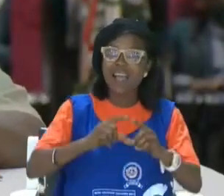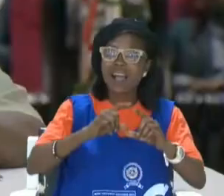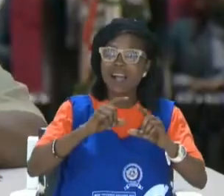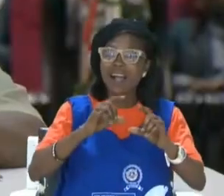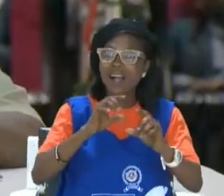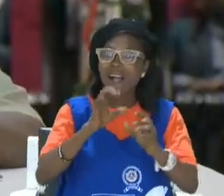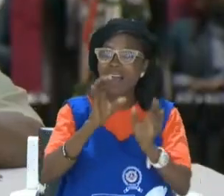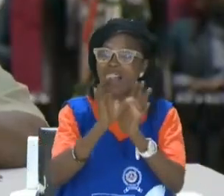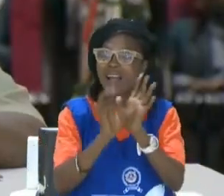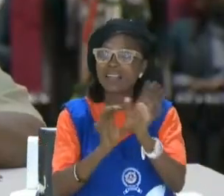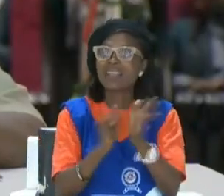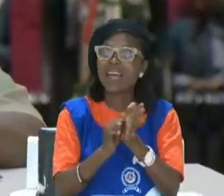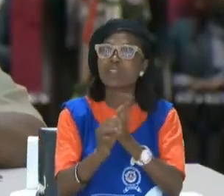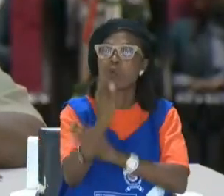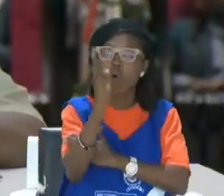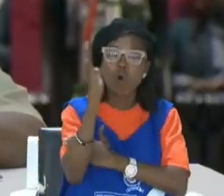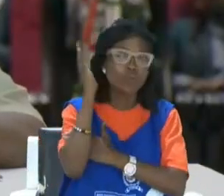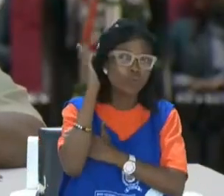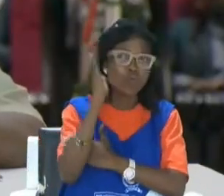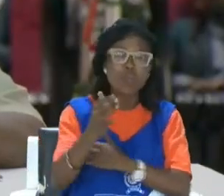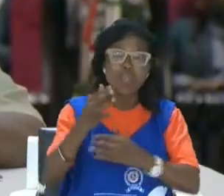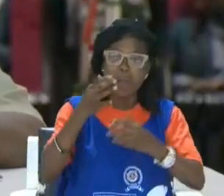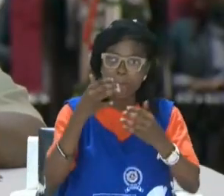that God can play